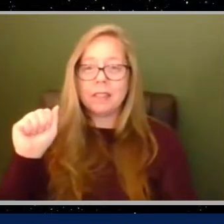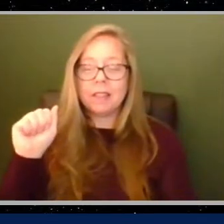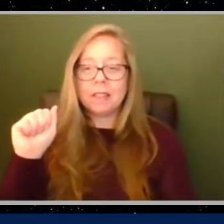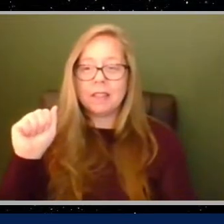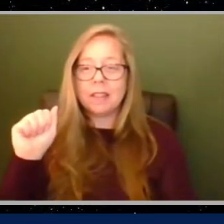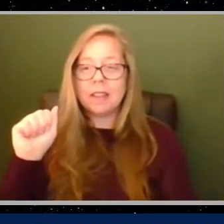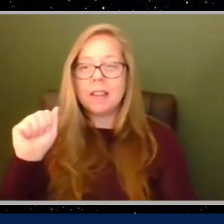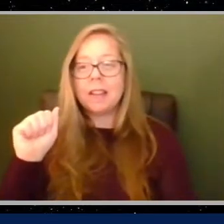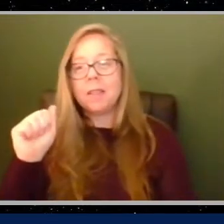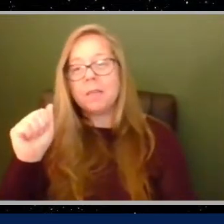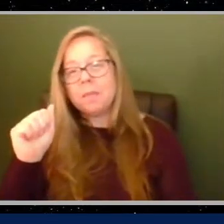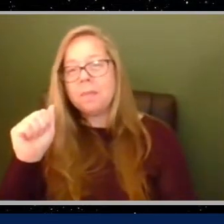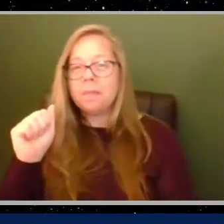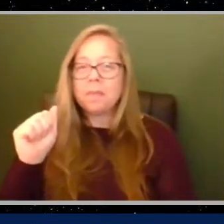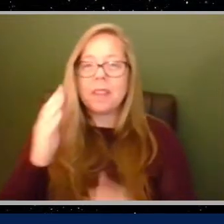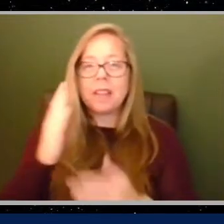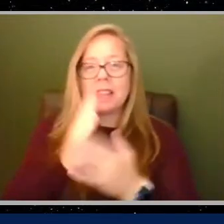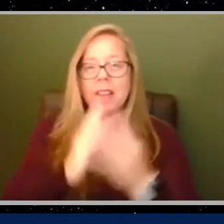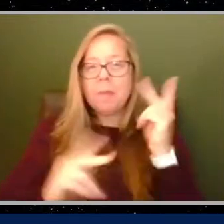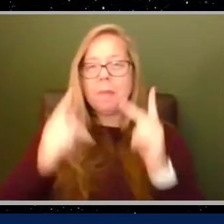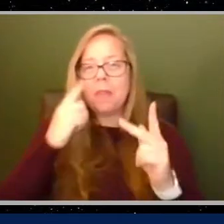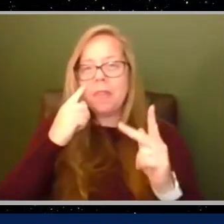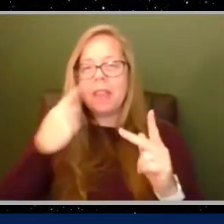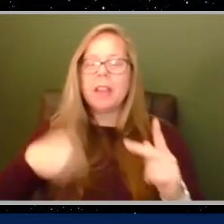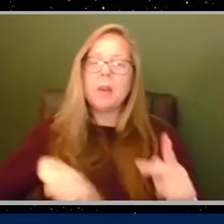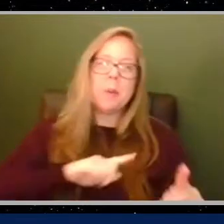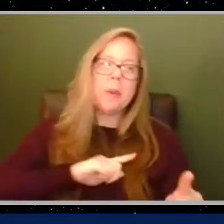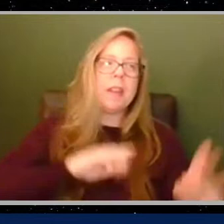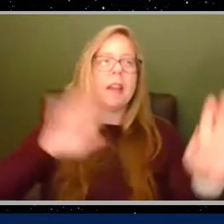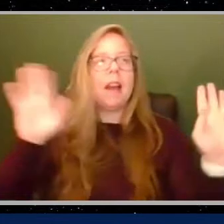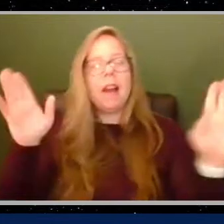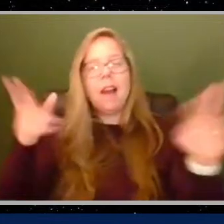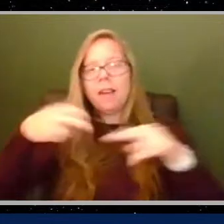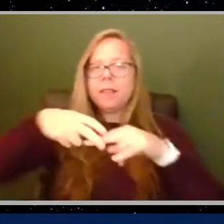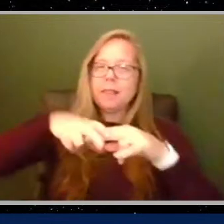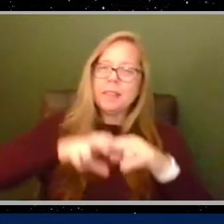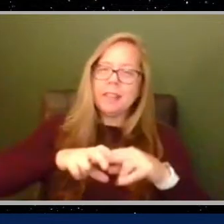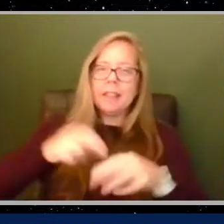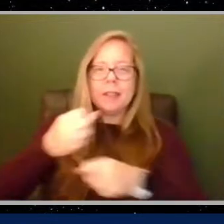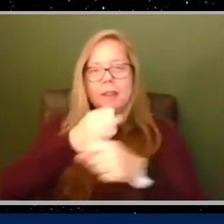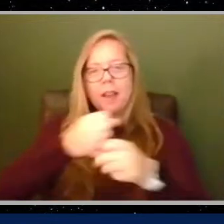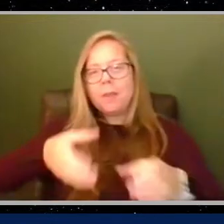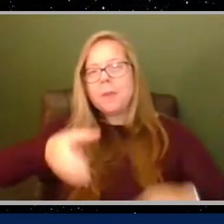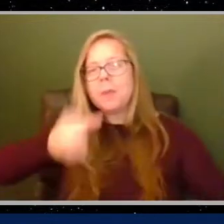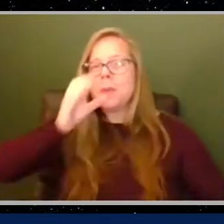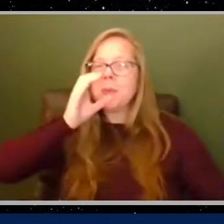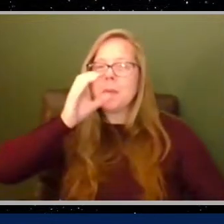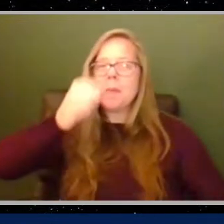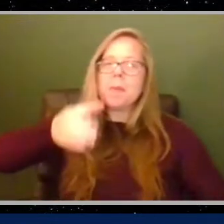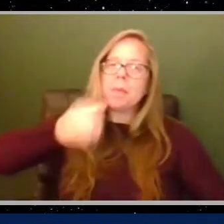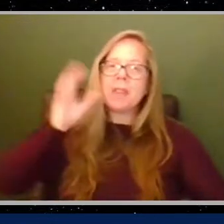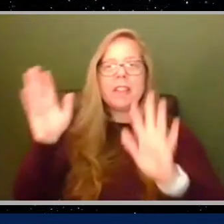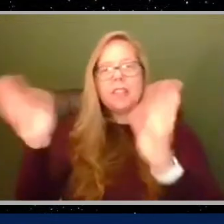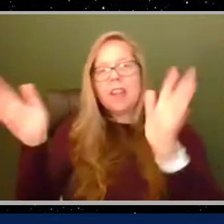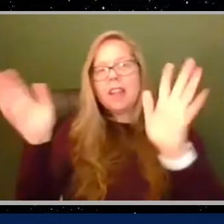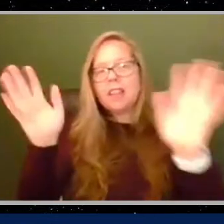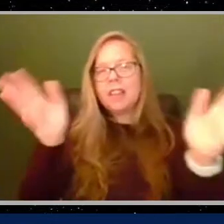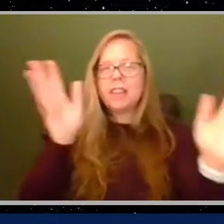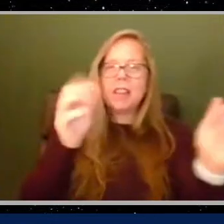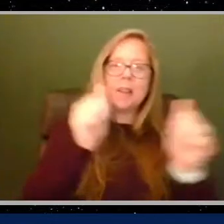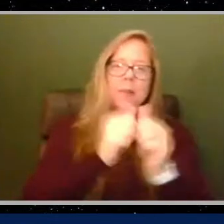some people believe that we kind of sit around having coffee with astronauts, and for some folks that's probably true,